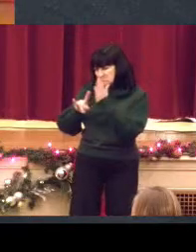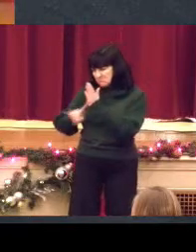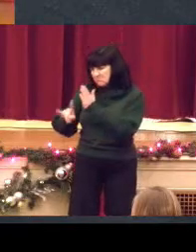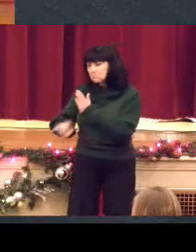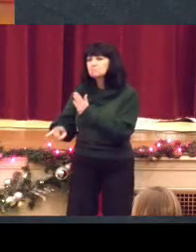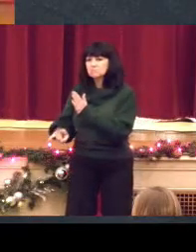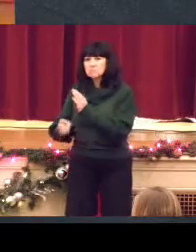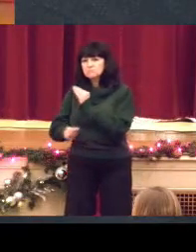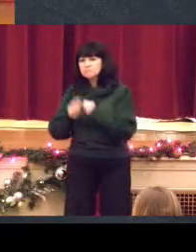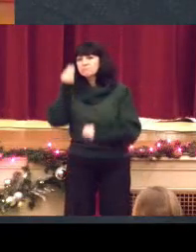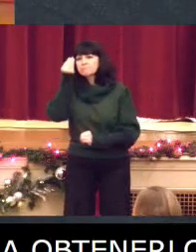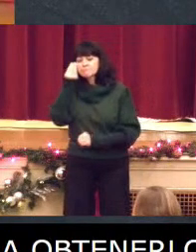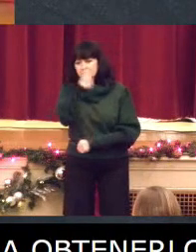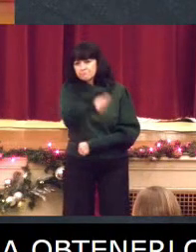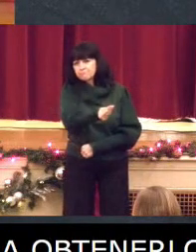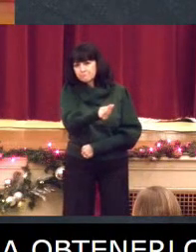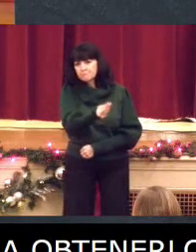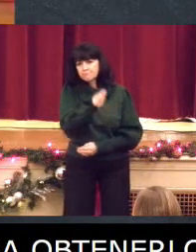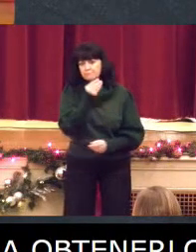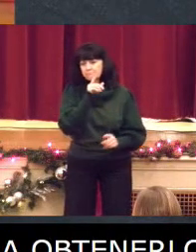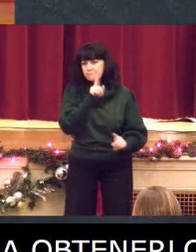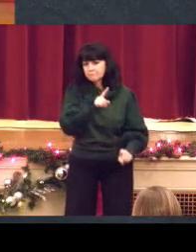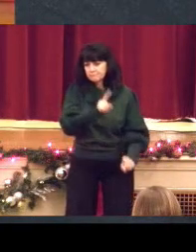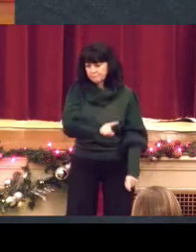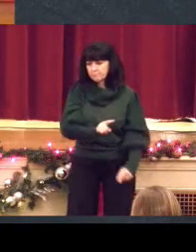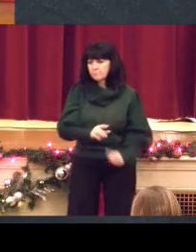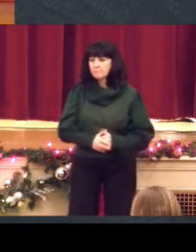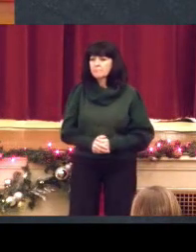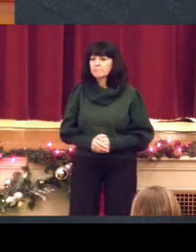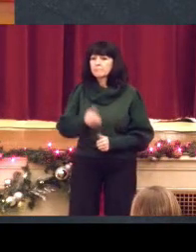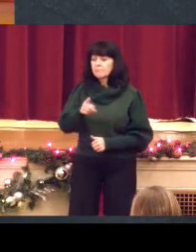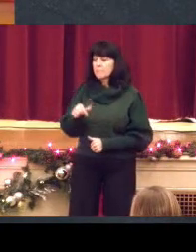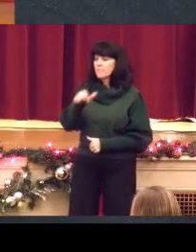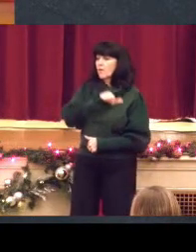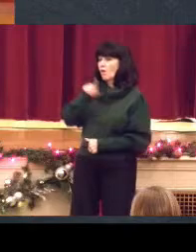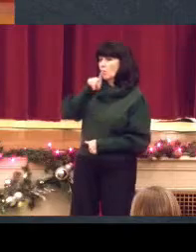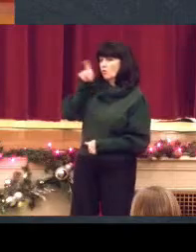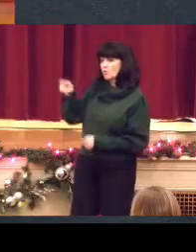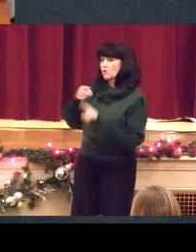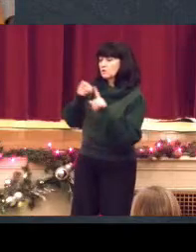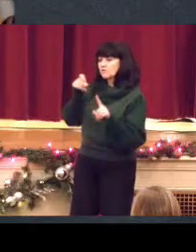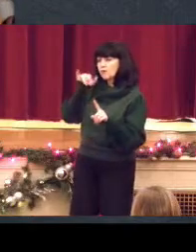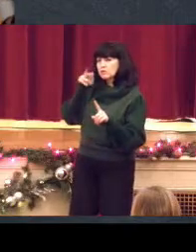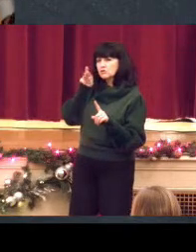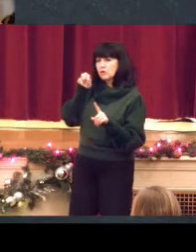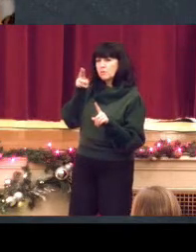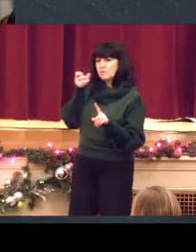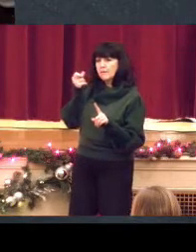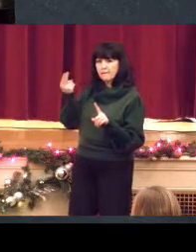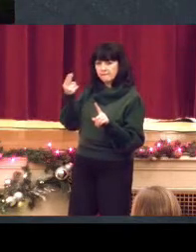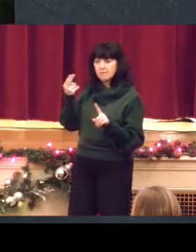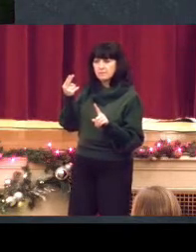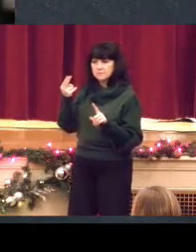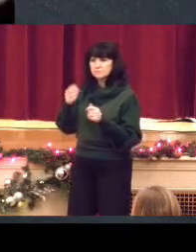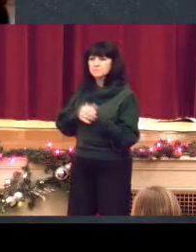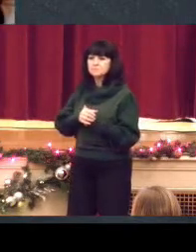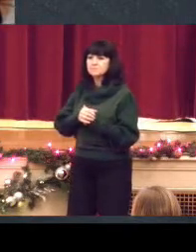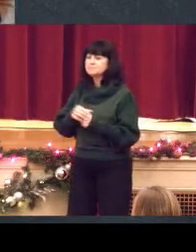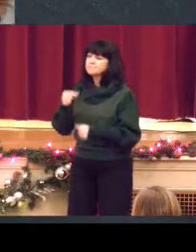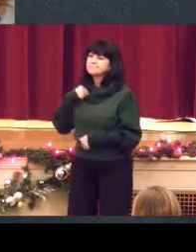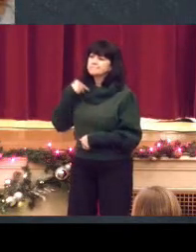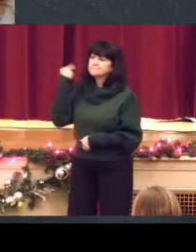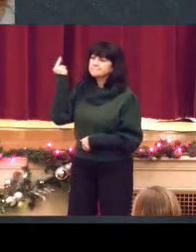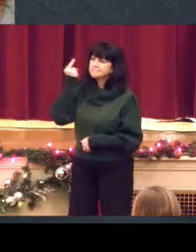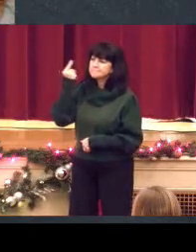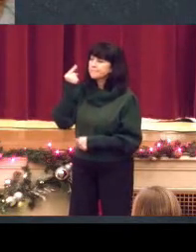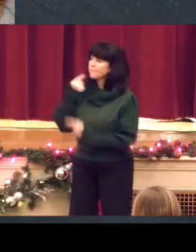for that question. And then we have another question from Jeremiah. How much will this cost the